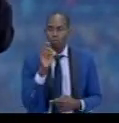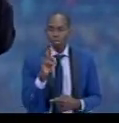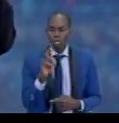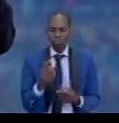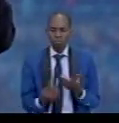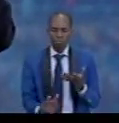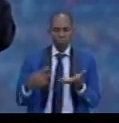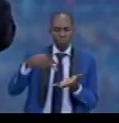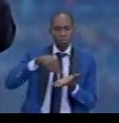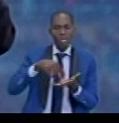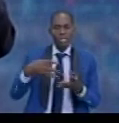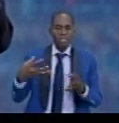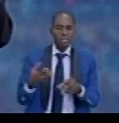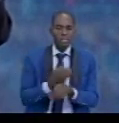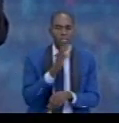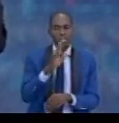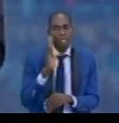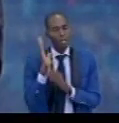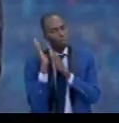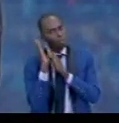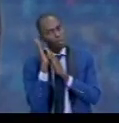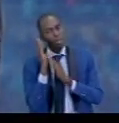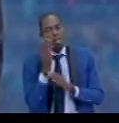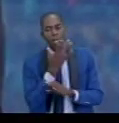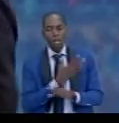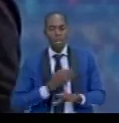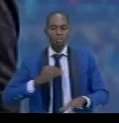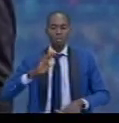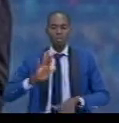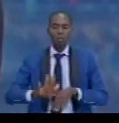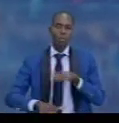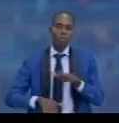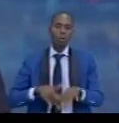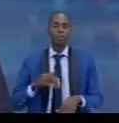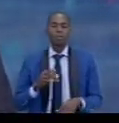thy bed and walk?